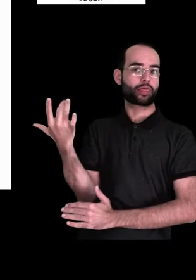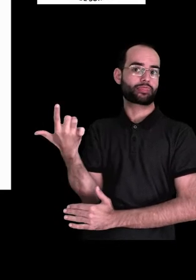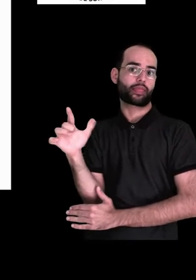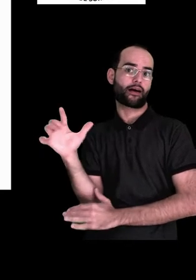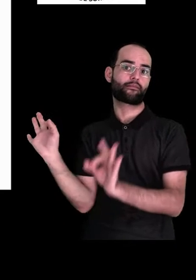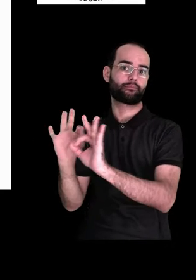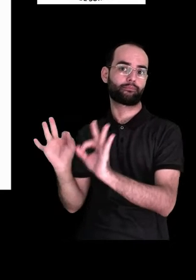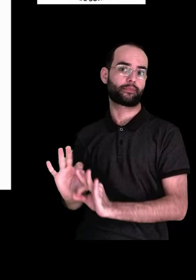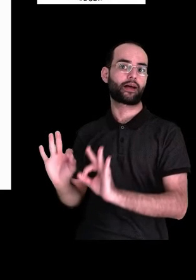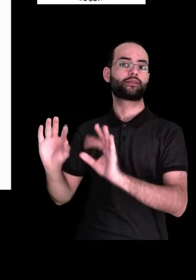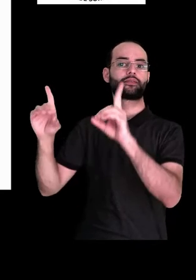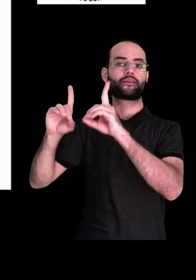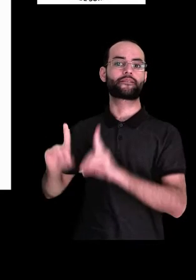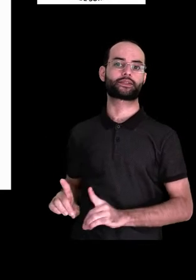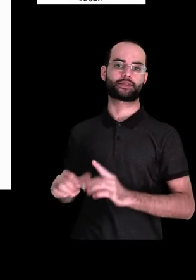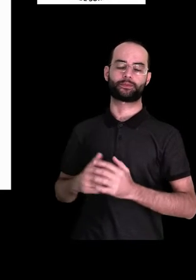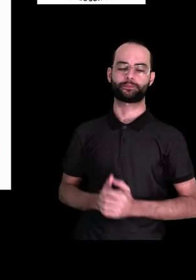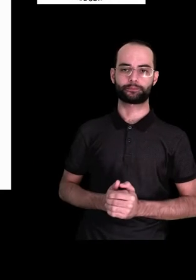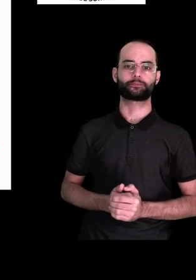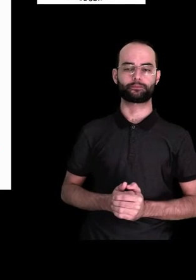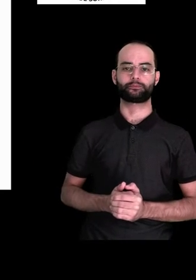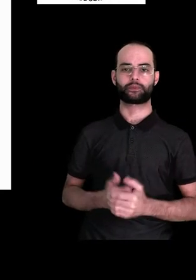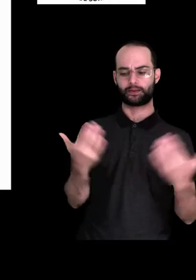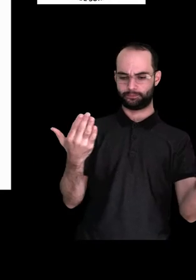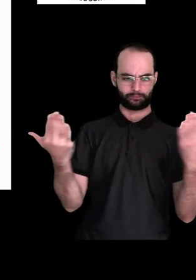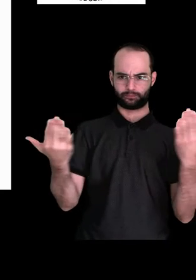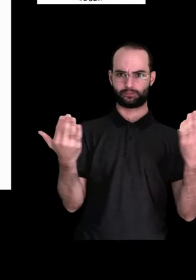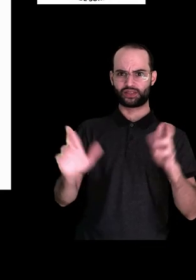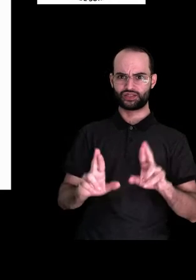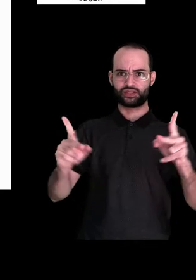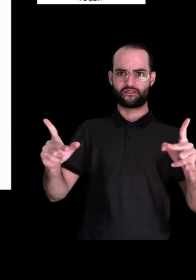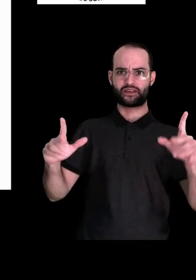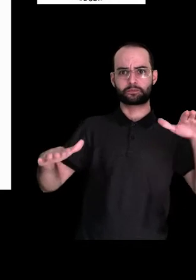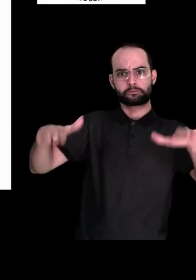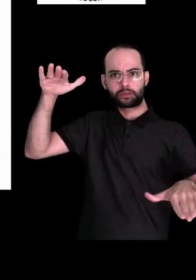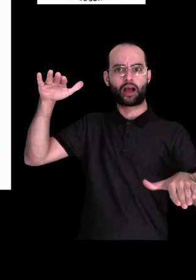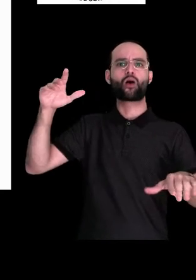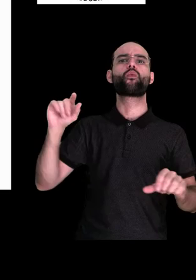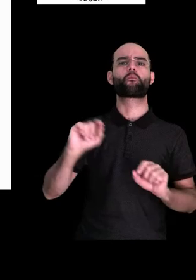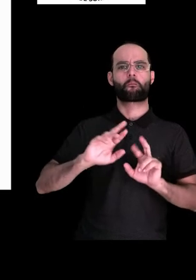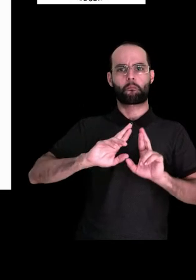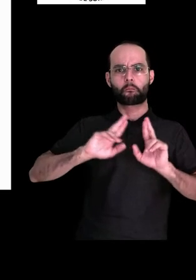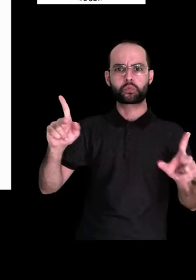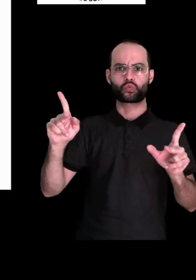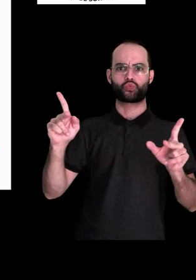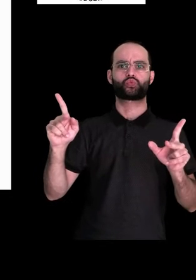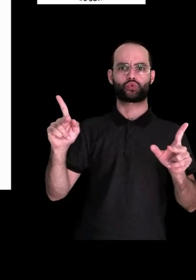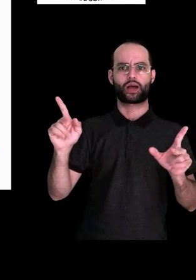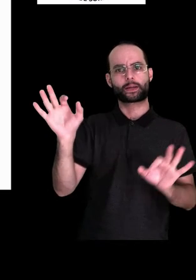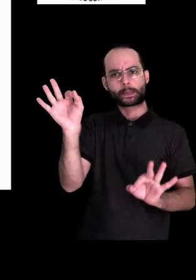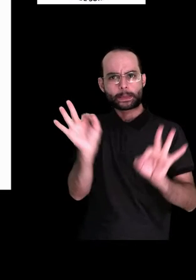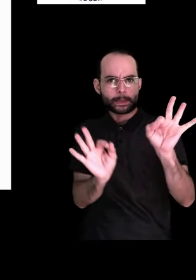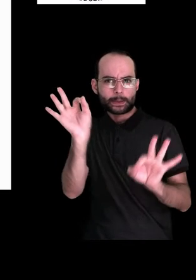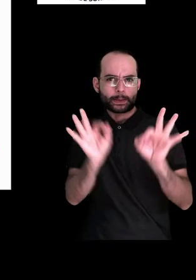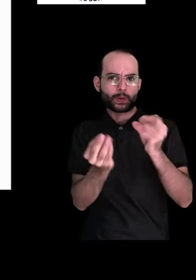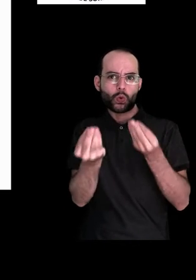members. Below, you'll find two color photographs. The one on the left, the background is brown and